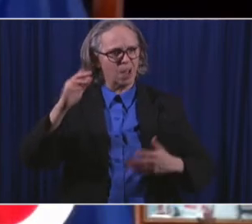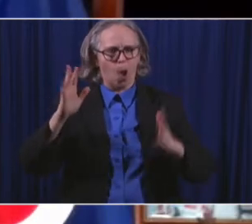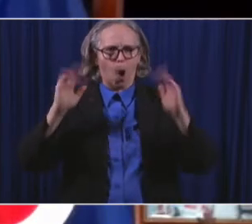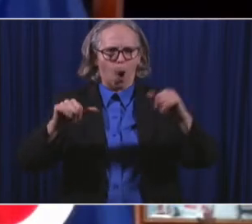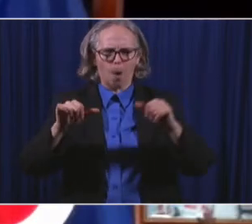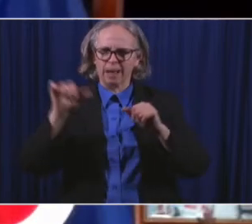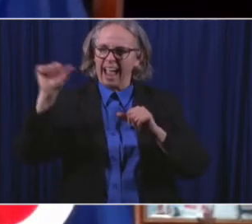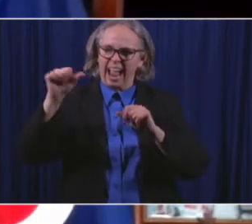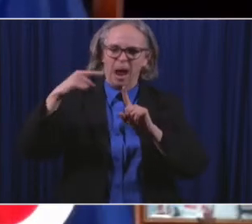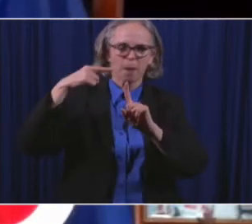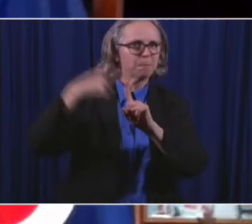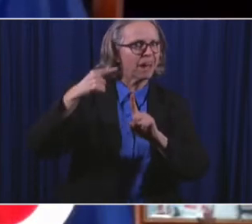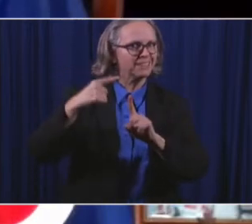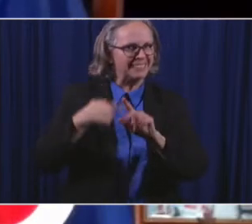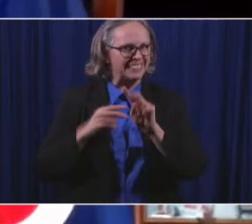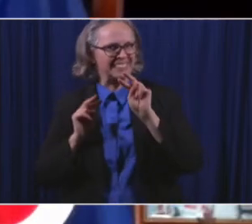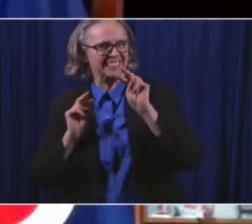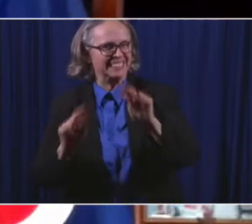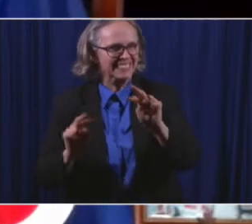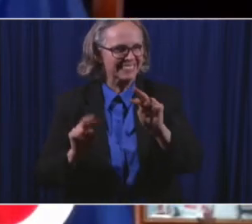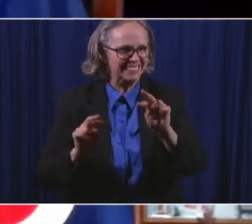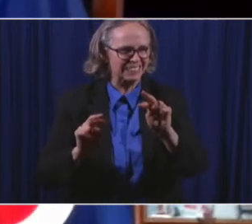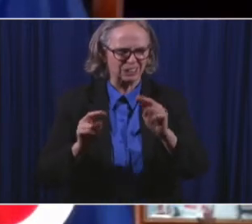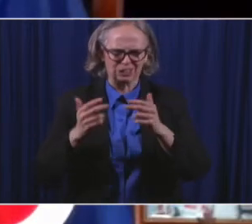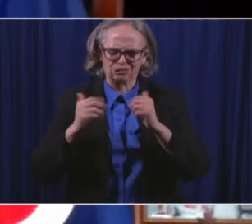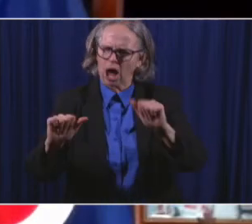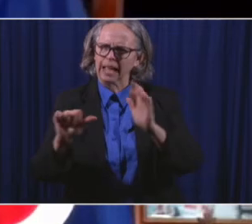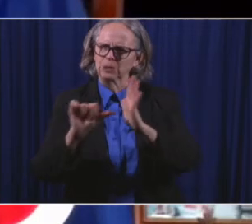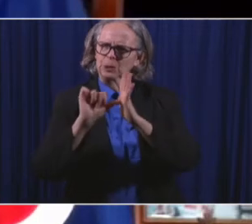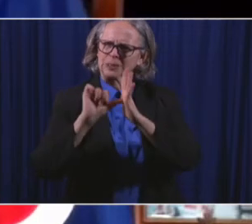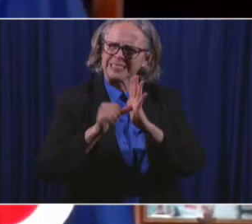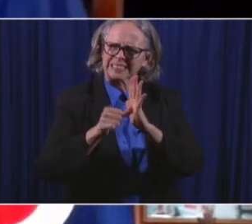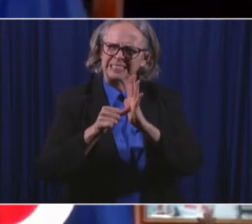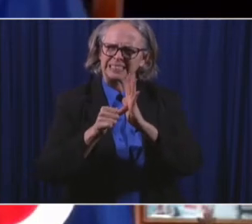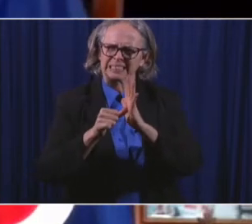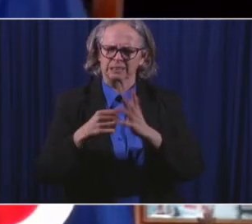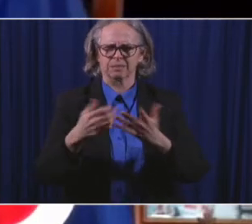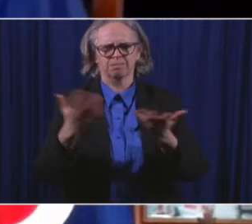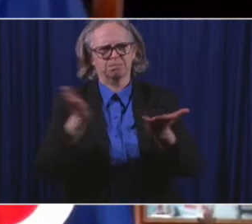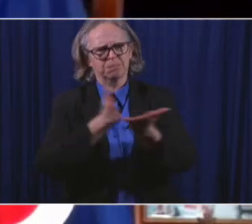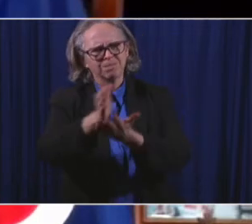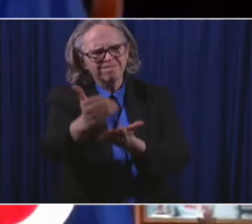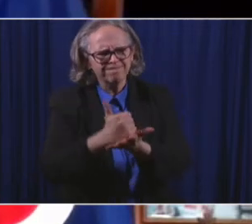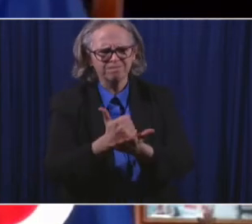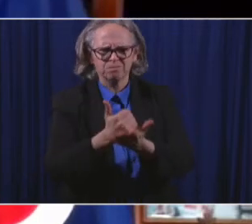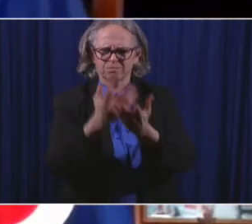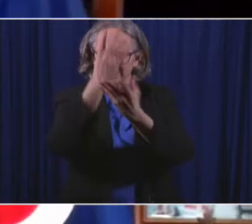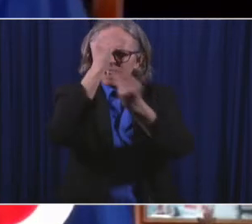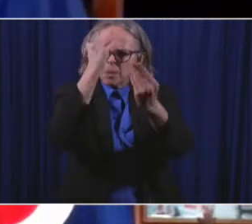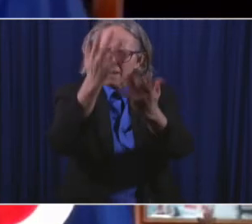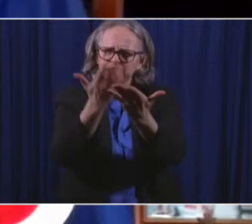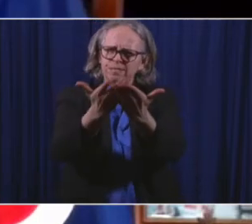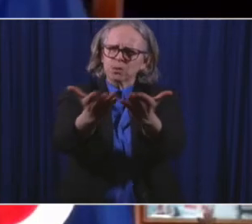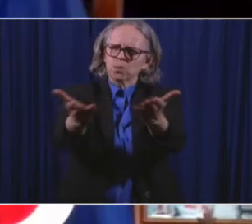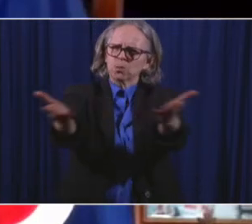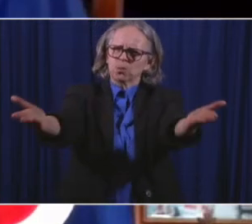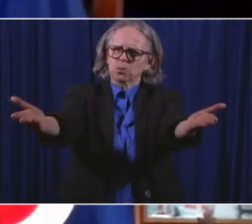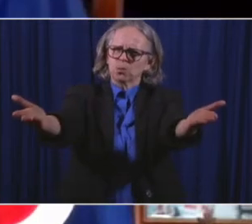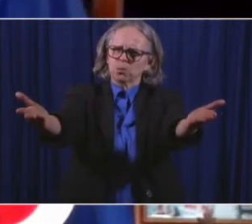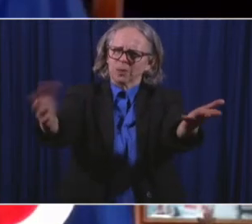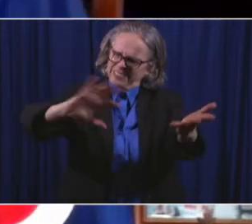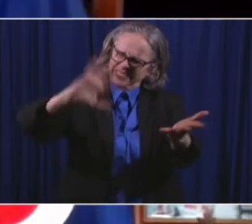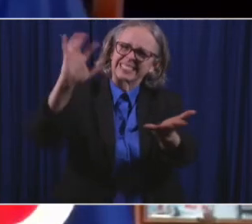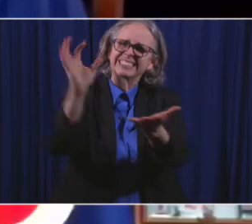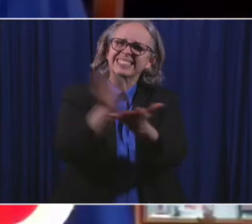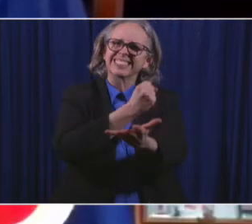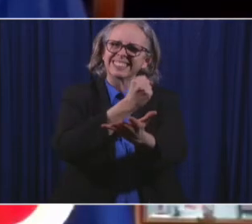really trying to make access data transparency and use that data to improve people's lives. And I want to thank the Innovate Ohio team and all the collaborators out